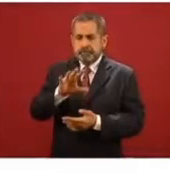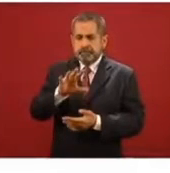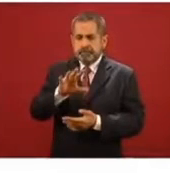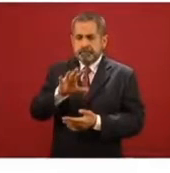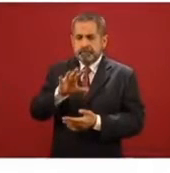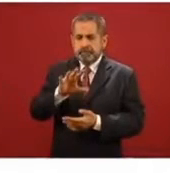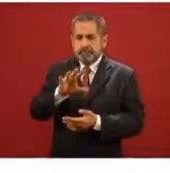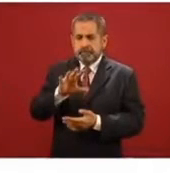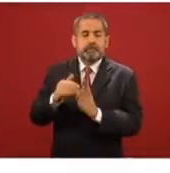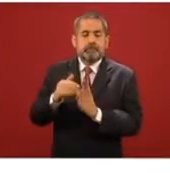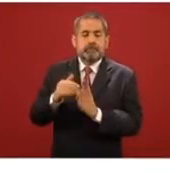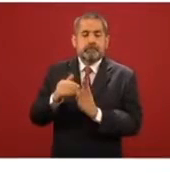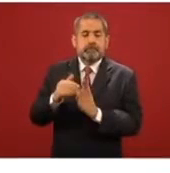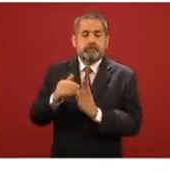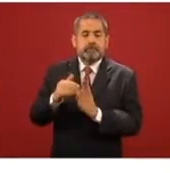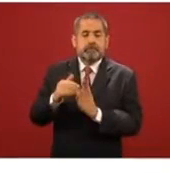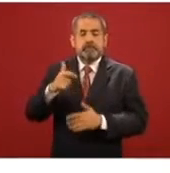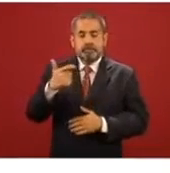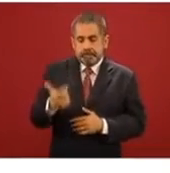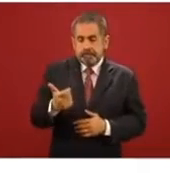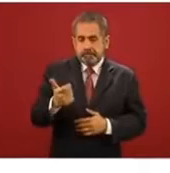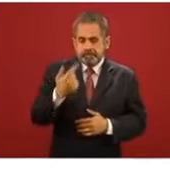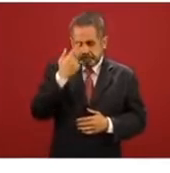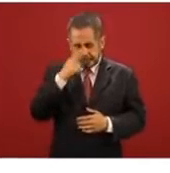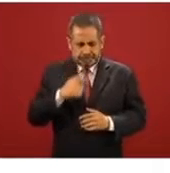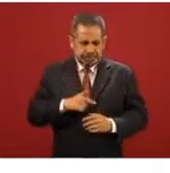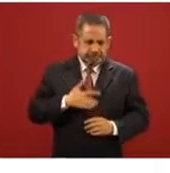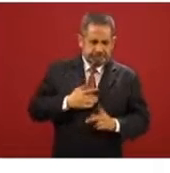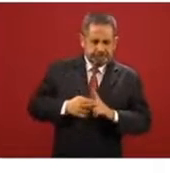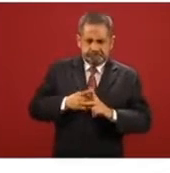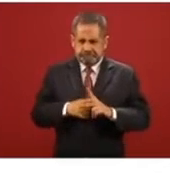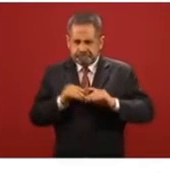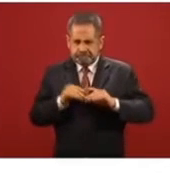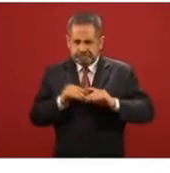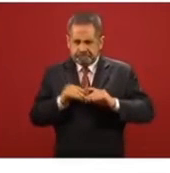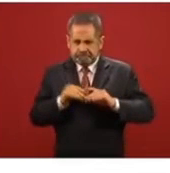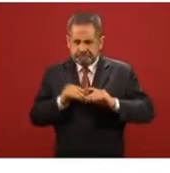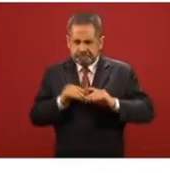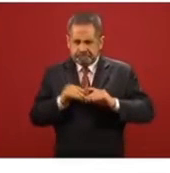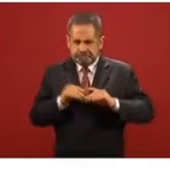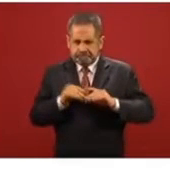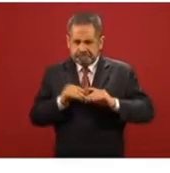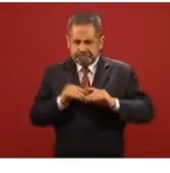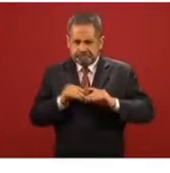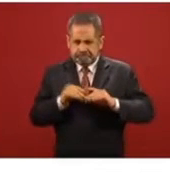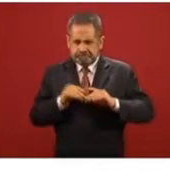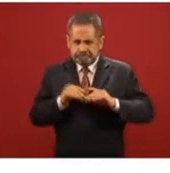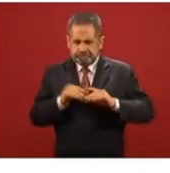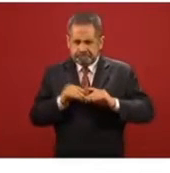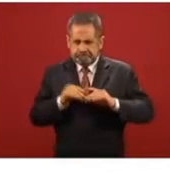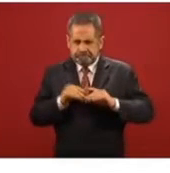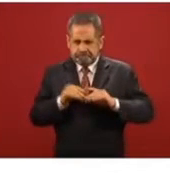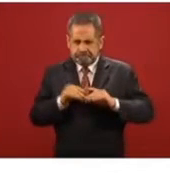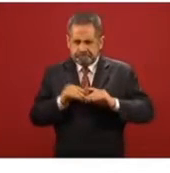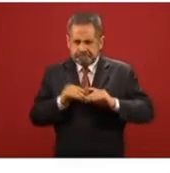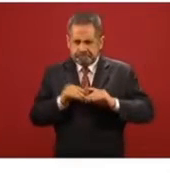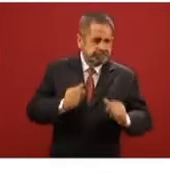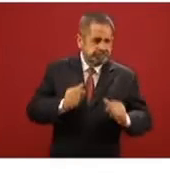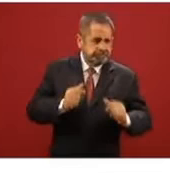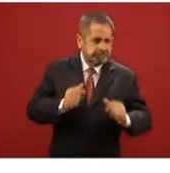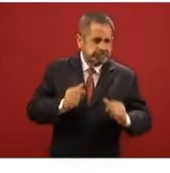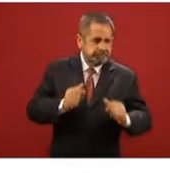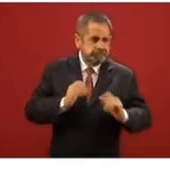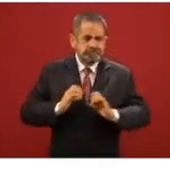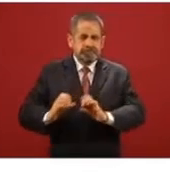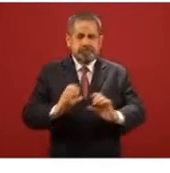3,500 million pesos pesos en los distintos insumos. in the different areas.